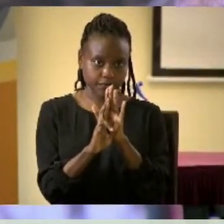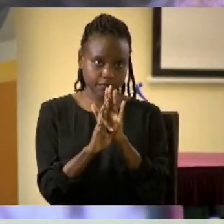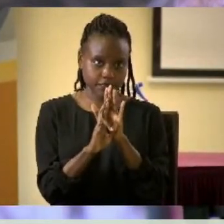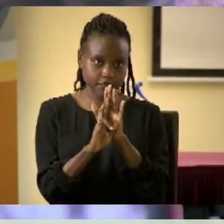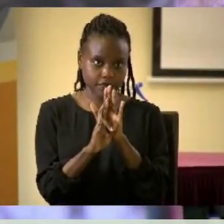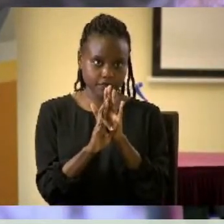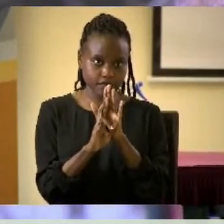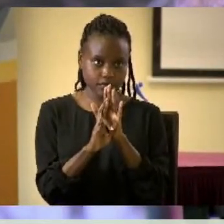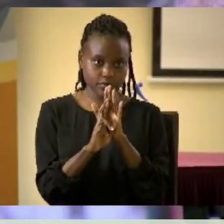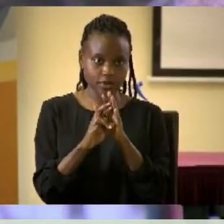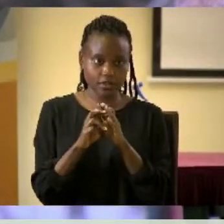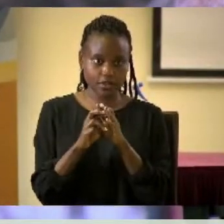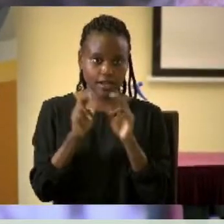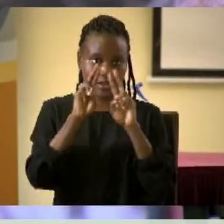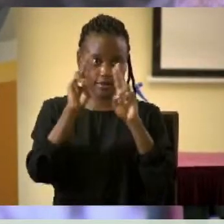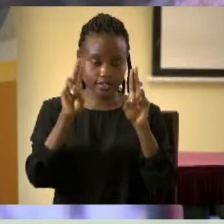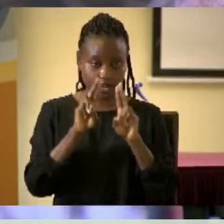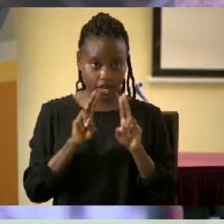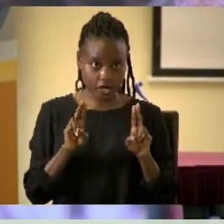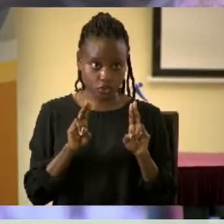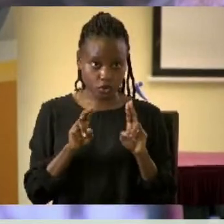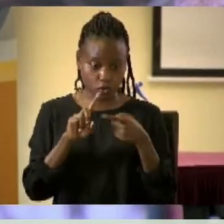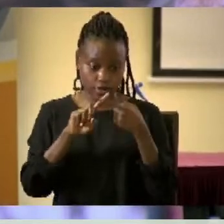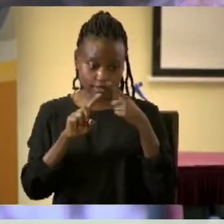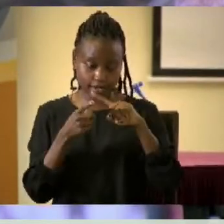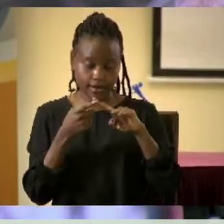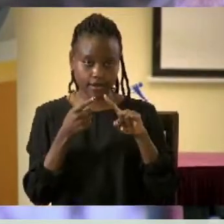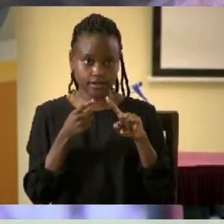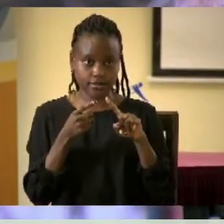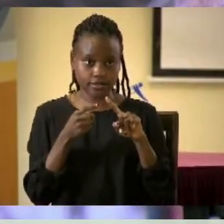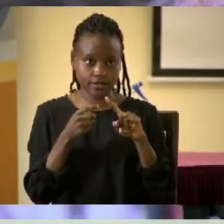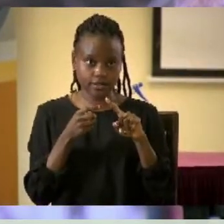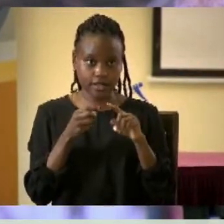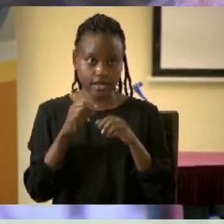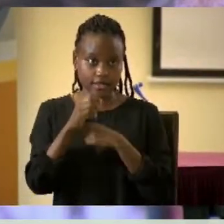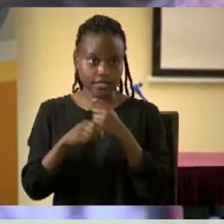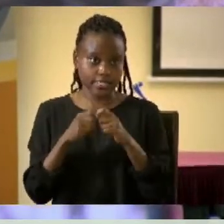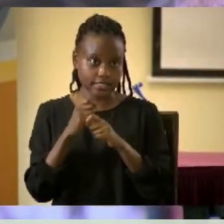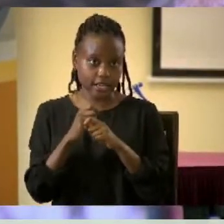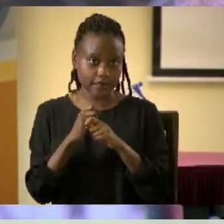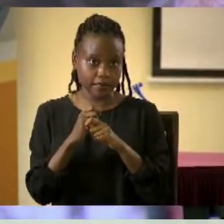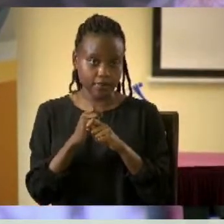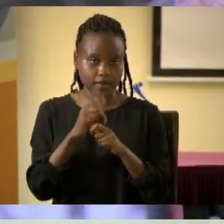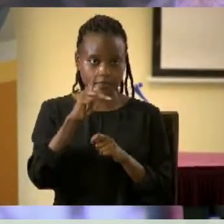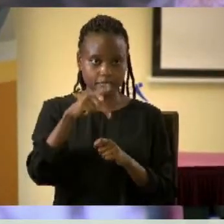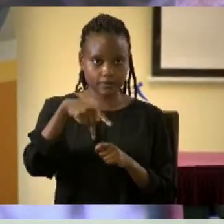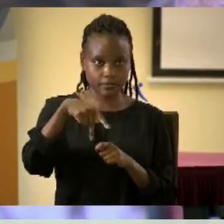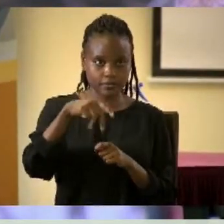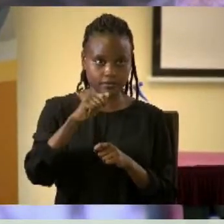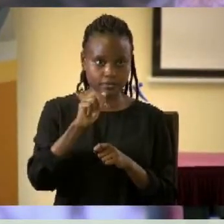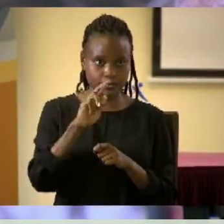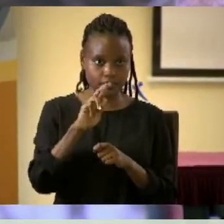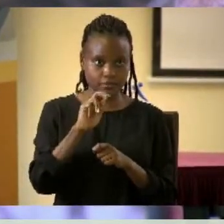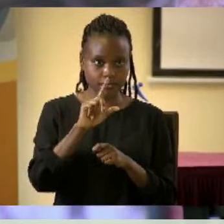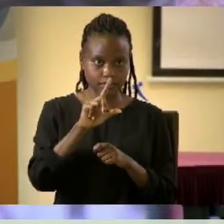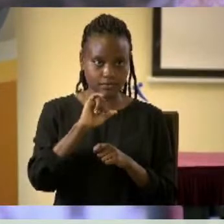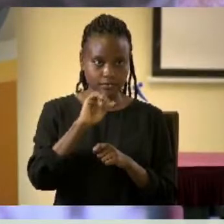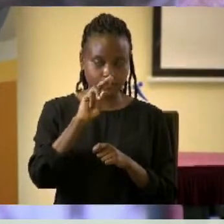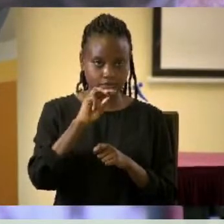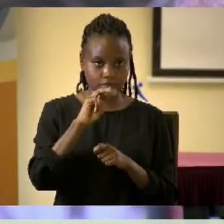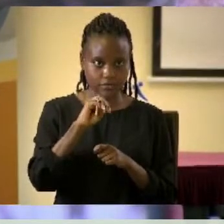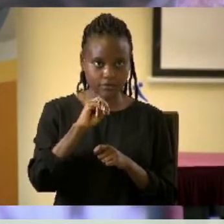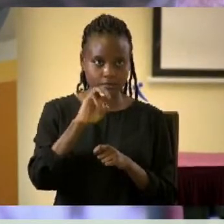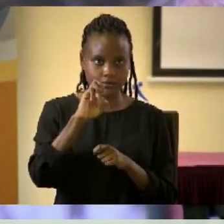also enshrined in international statutes. And as such, Parliament amended the Act to allow advocates to represent